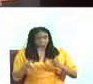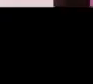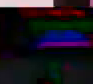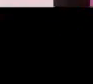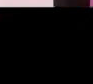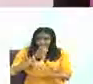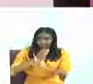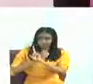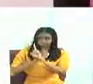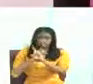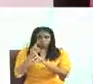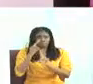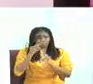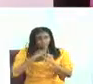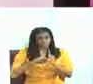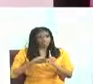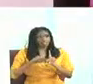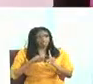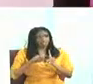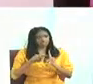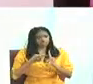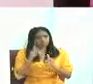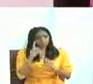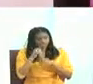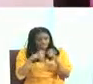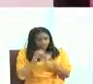a year and a few months ago.